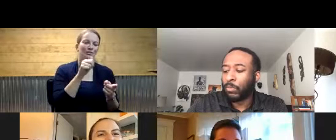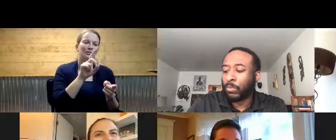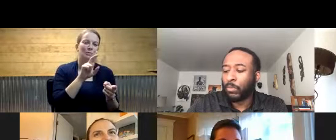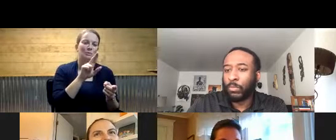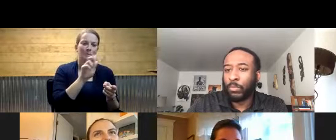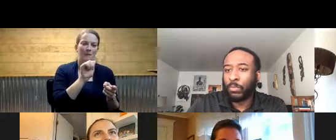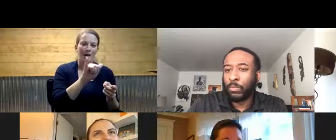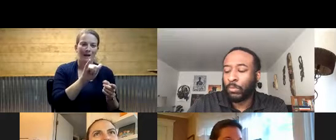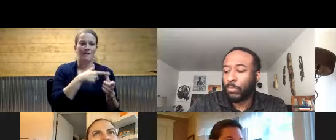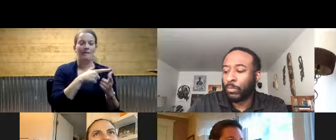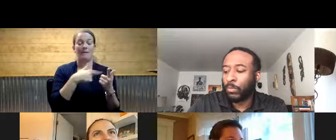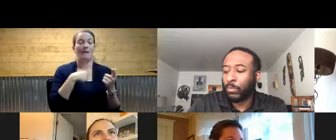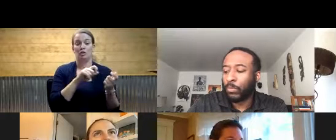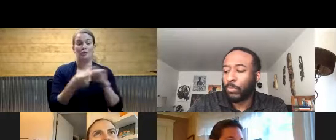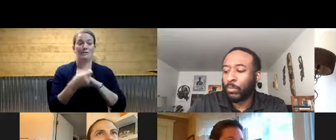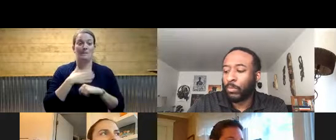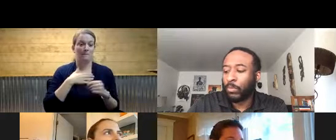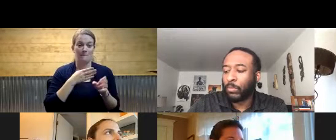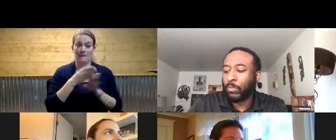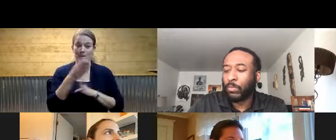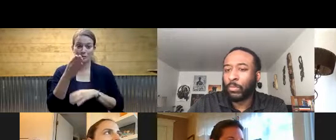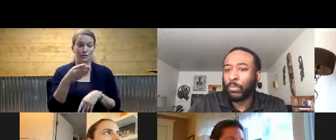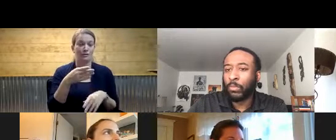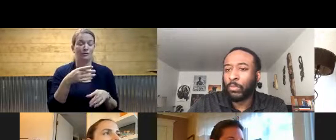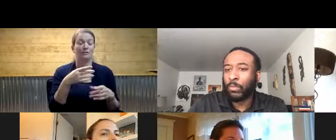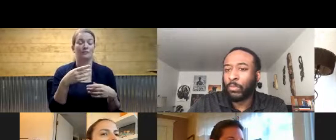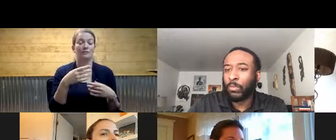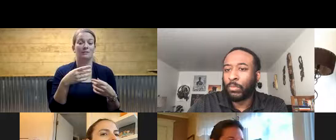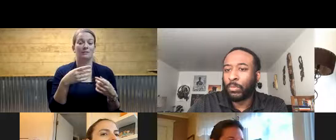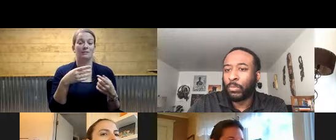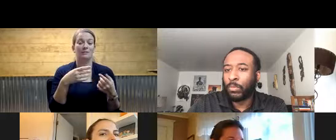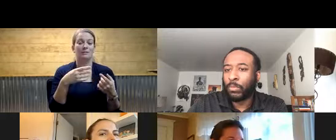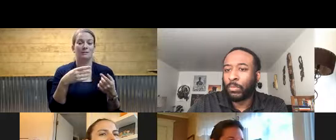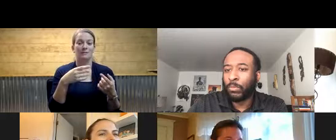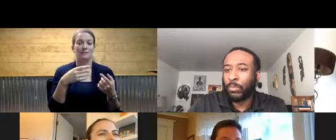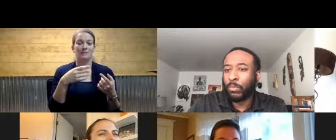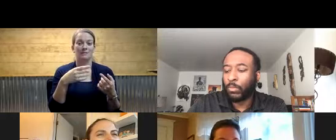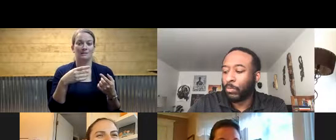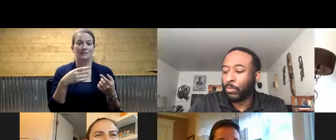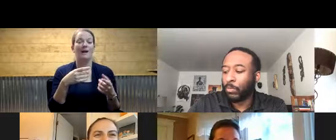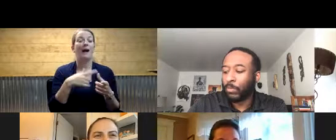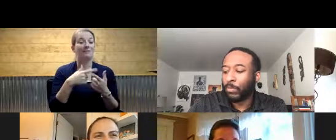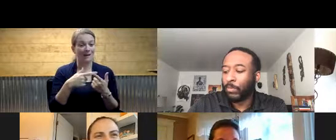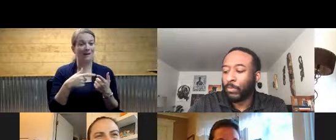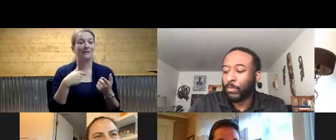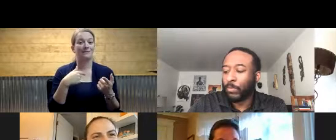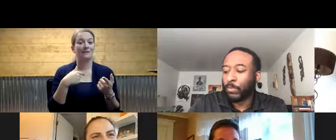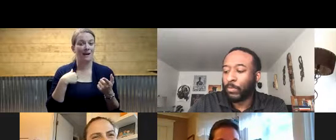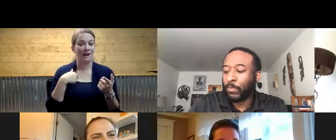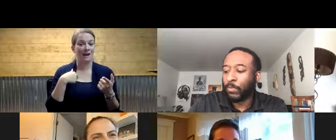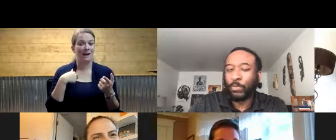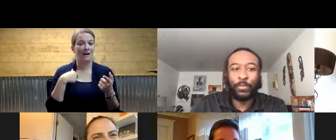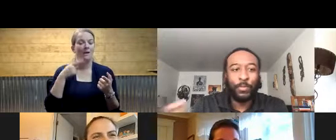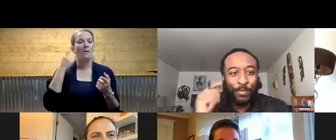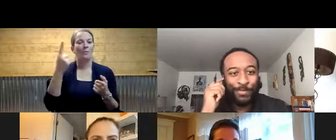changed my major and everything, oh, Kaushal actually went for a study abroad, and he told me how awesome it was